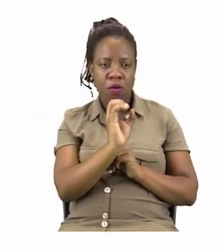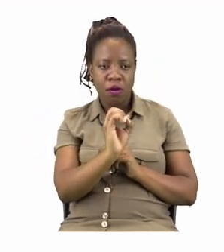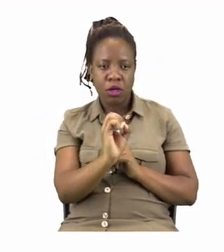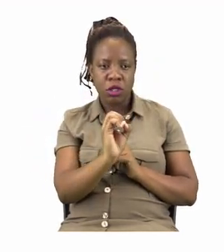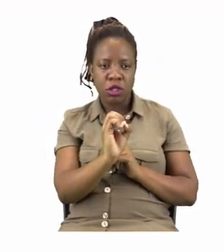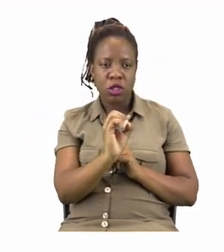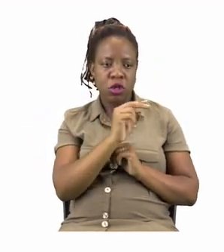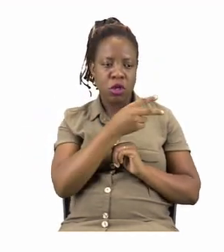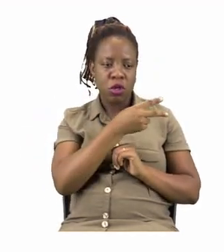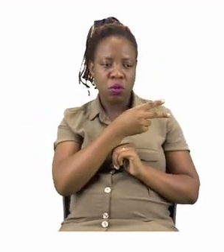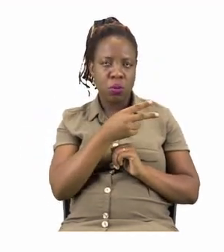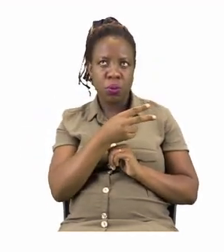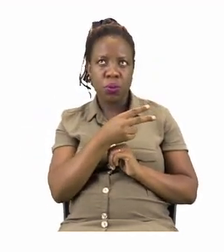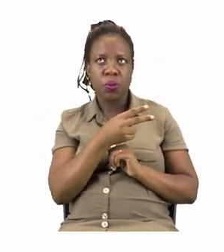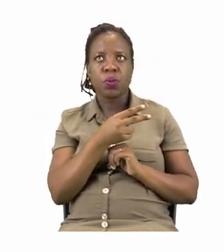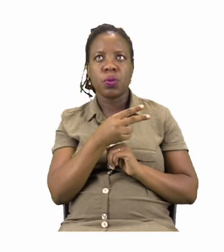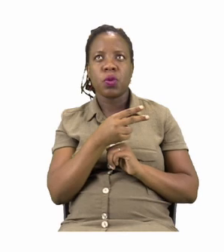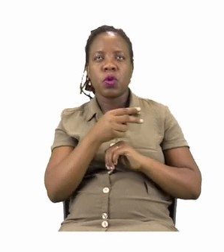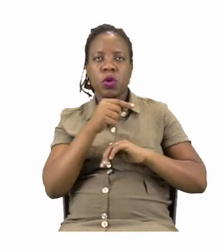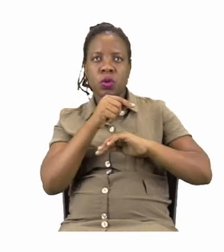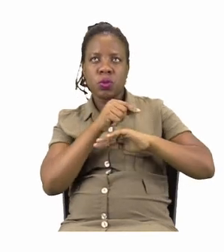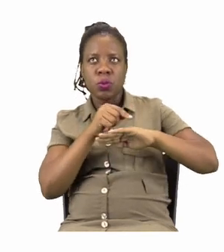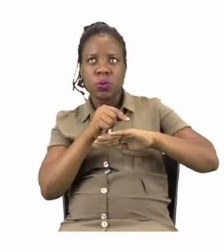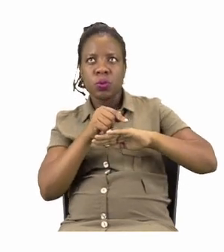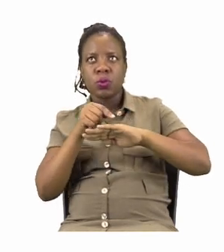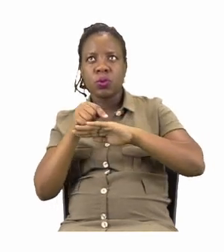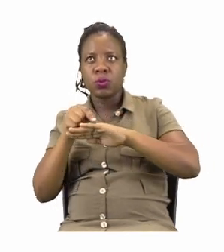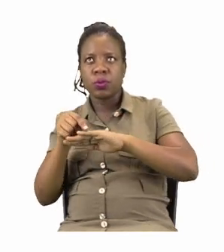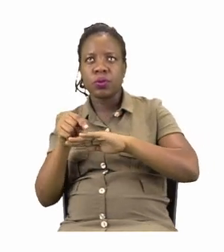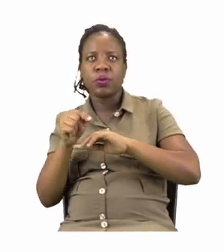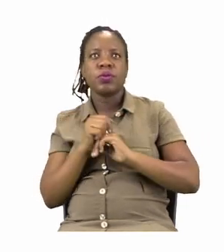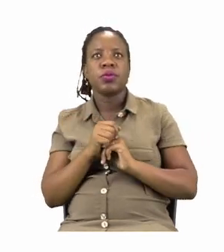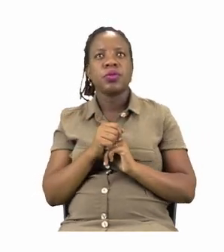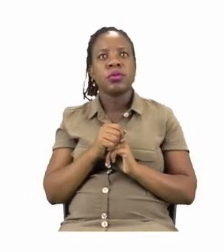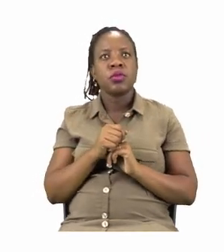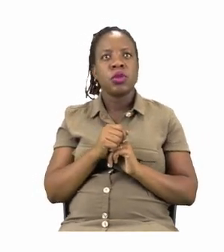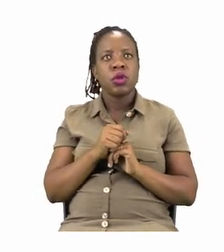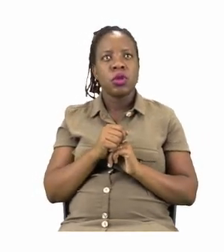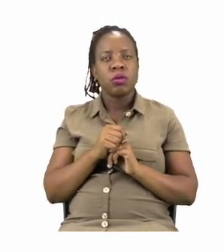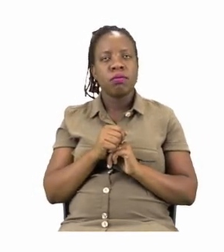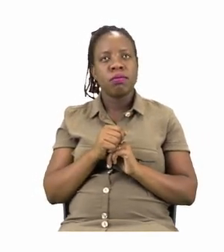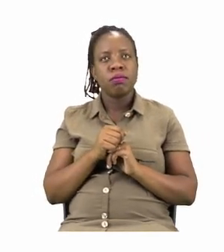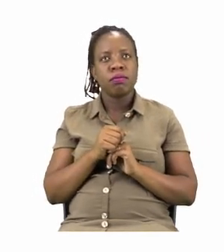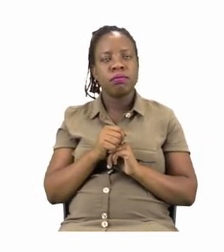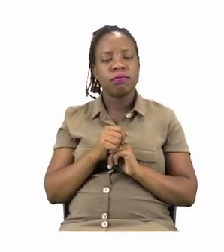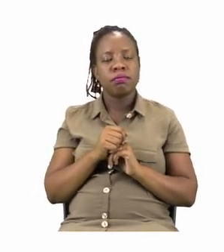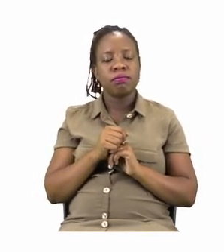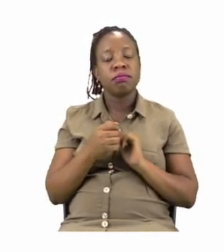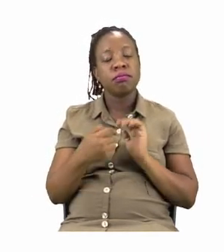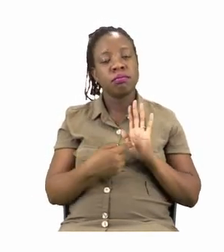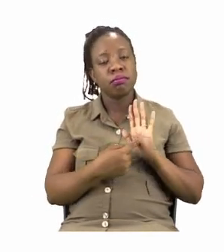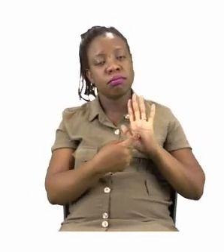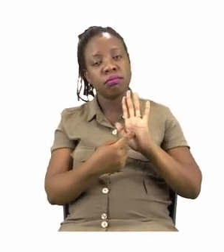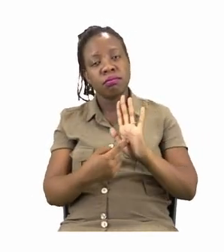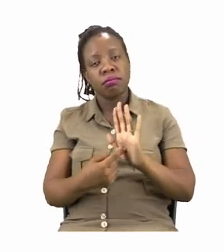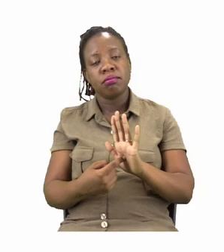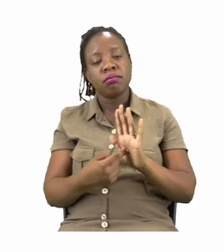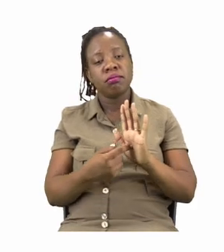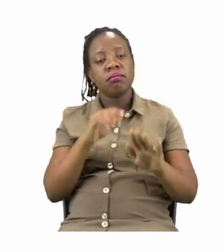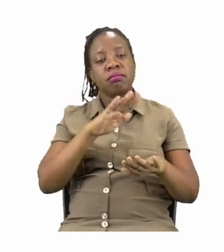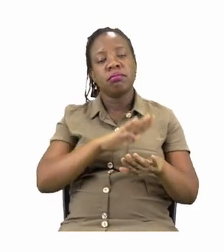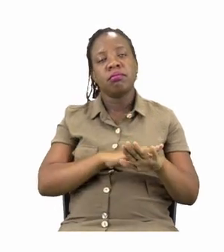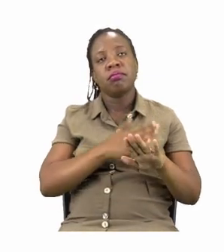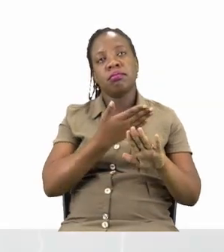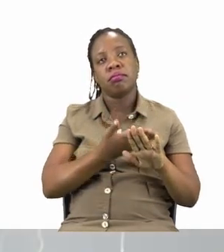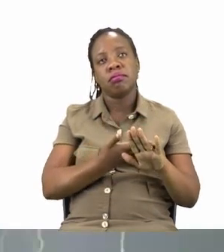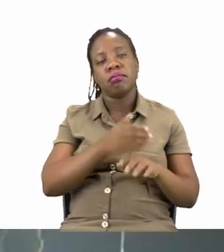numbers. Now let's quickly have a look at A, which I wrote on the board Let's quickly